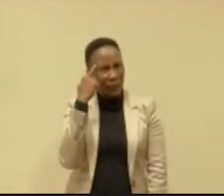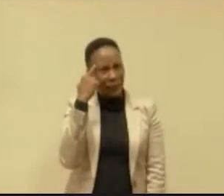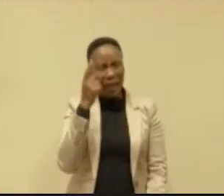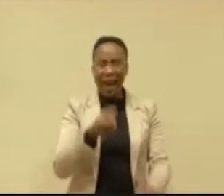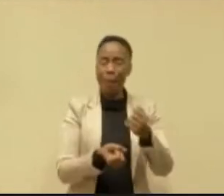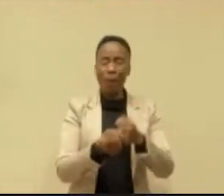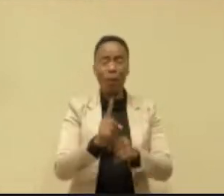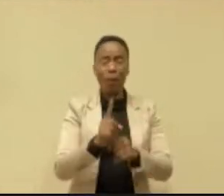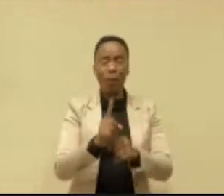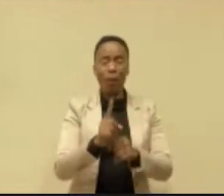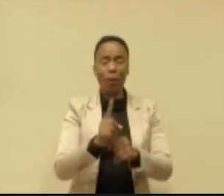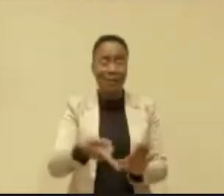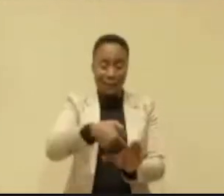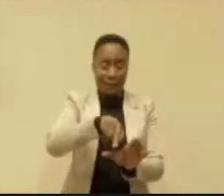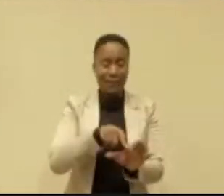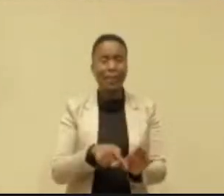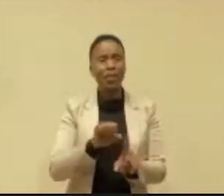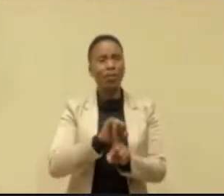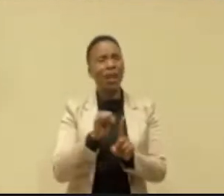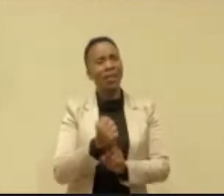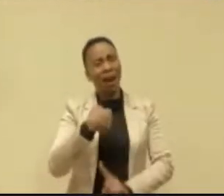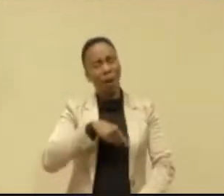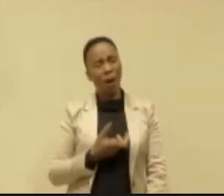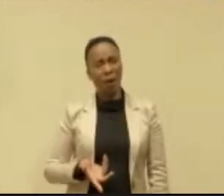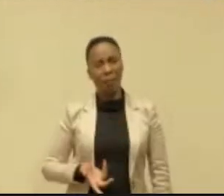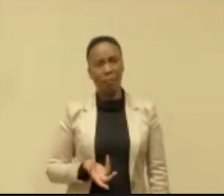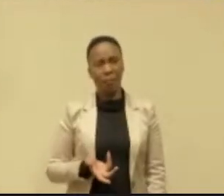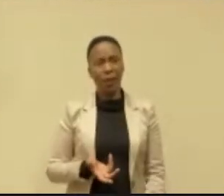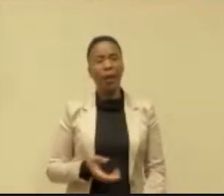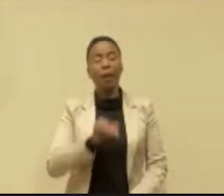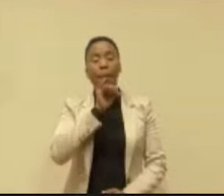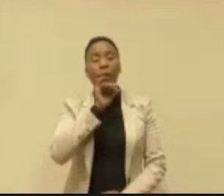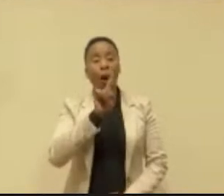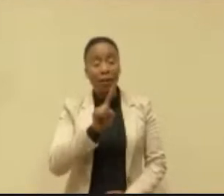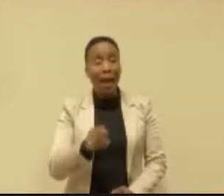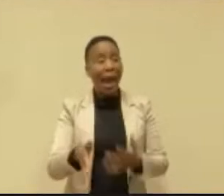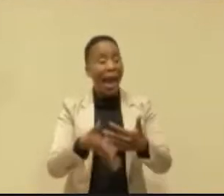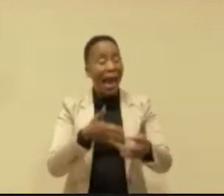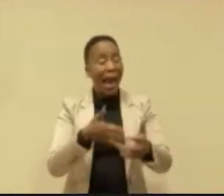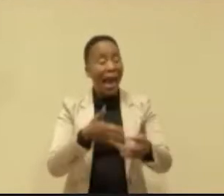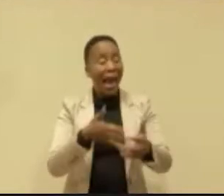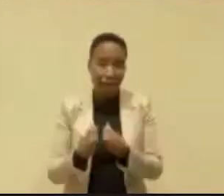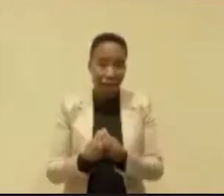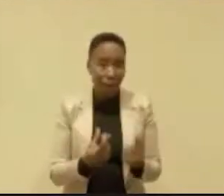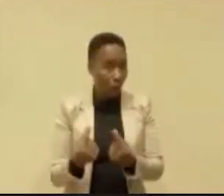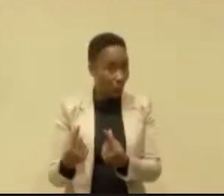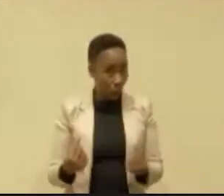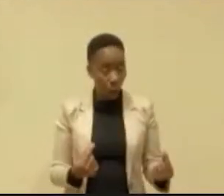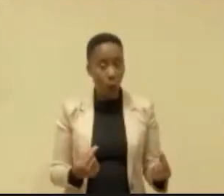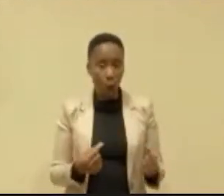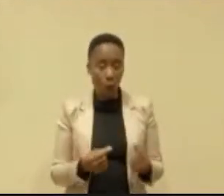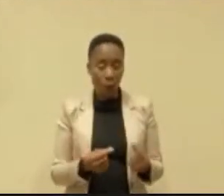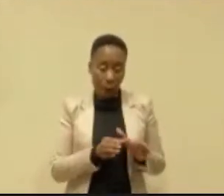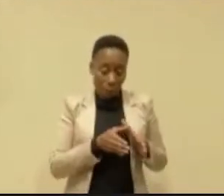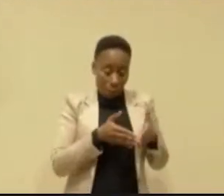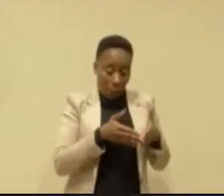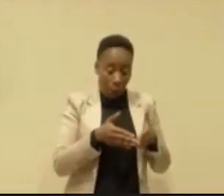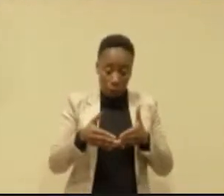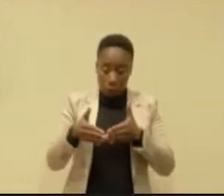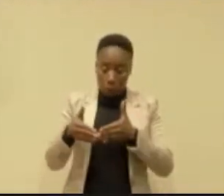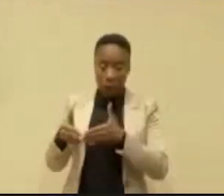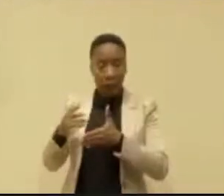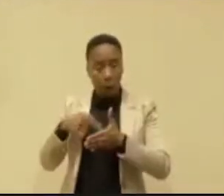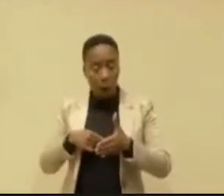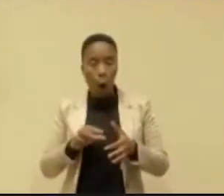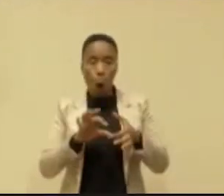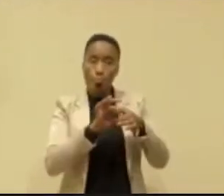amongst our society so it means when whatever we do in our little corners in our